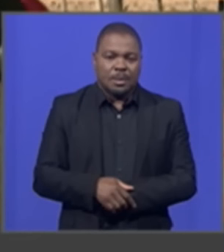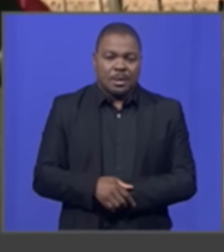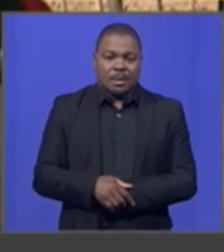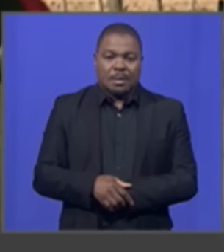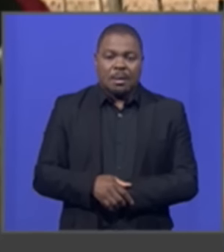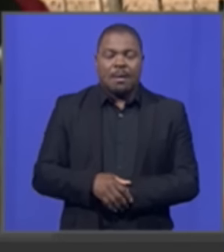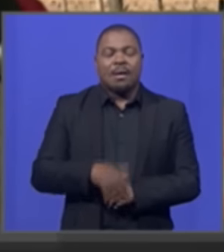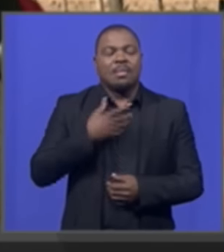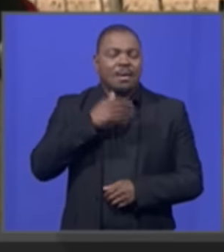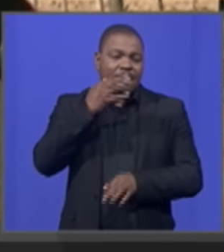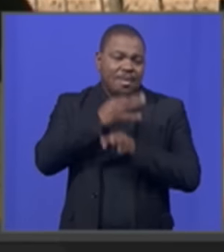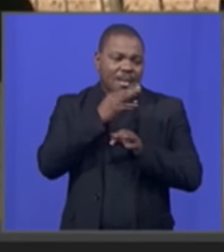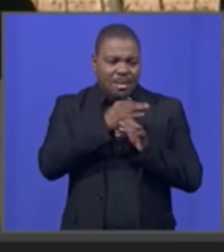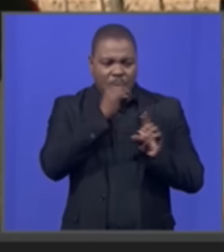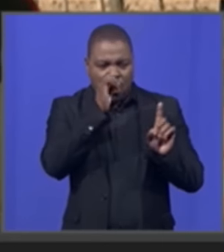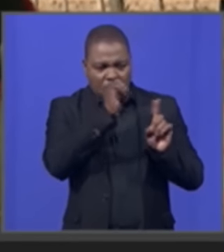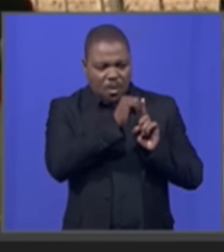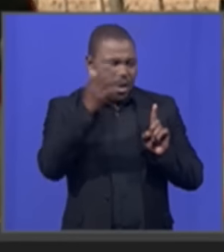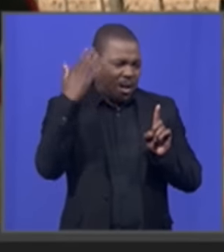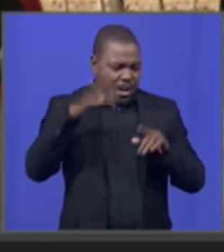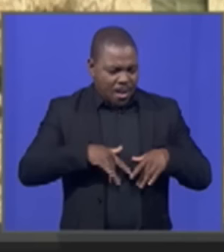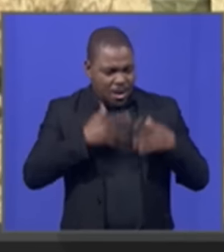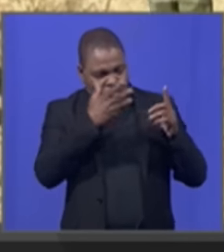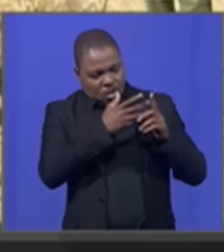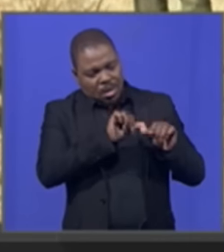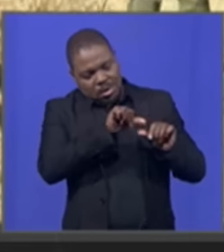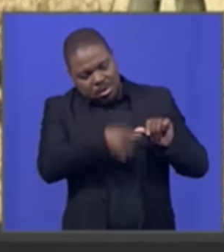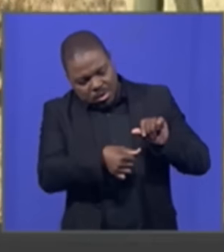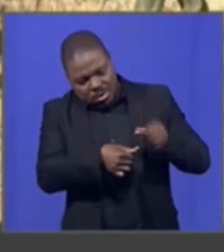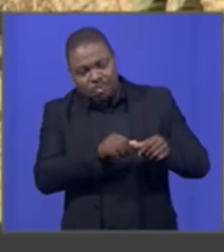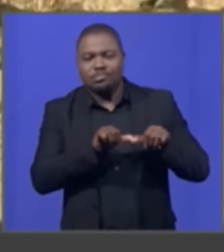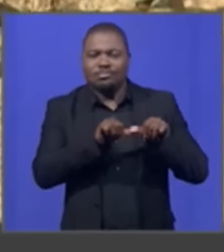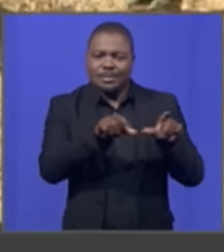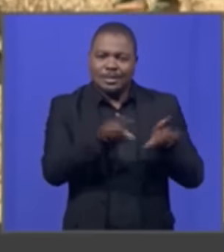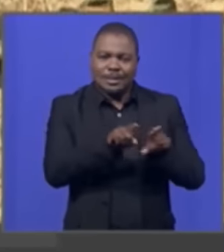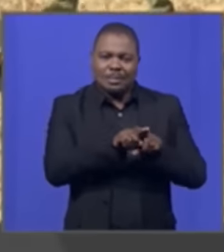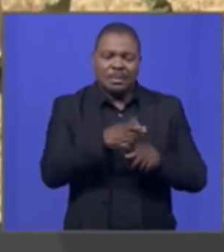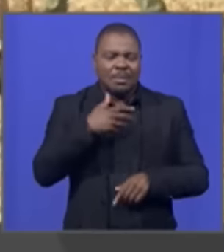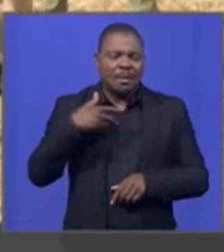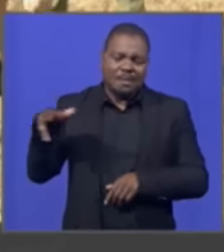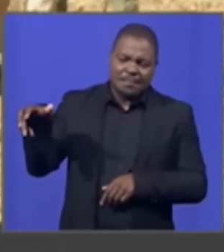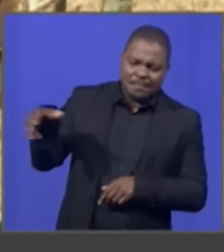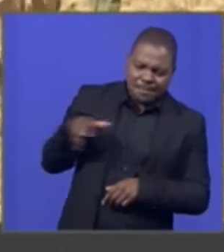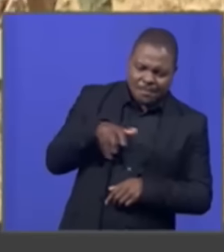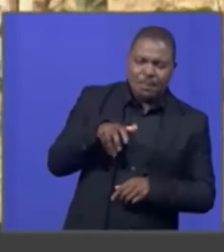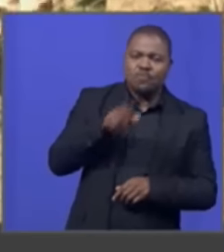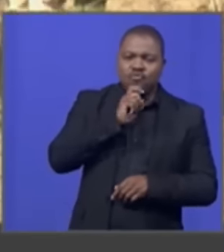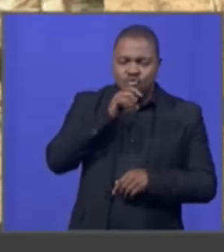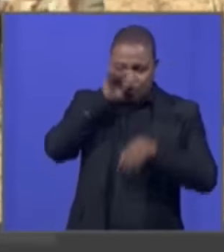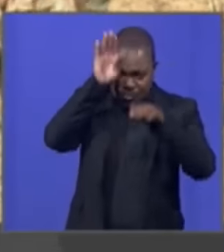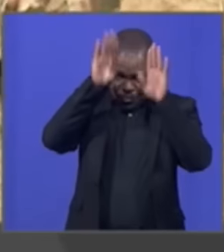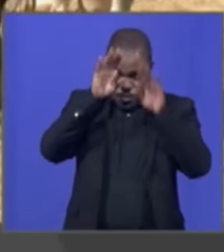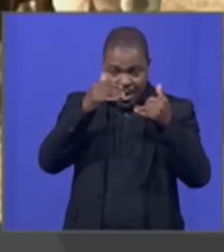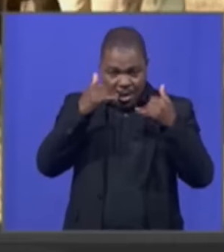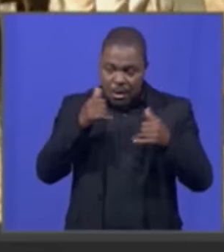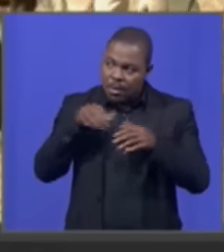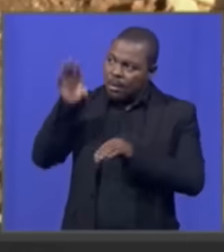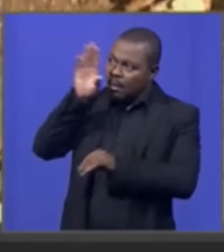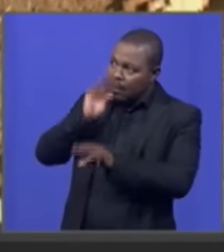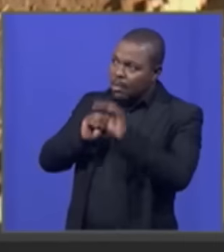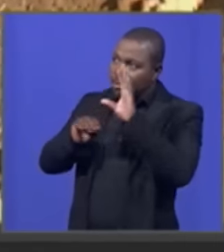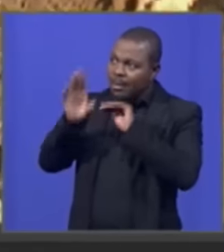jwa gautata a bone jo neng a botshela le bone ka mokgoneng a ba gogisa ditonki ka teng ha lema bana ba setse bone ba sentse